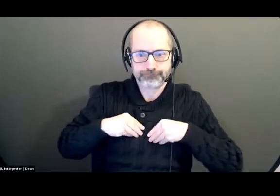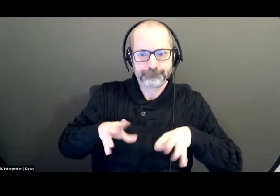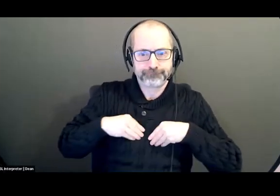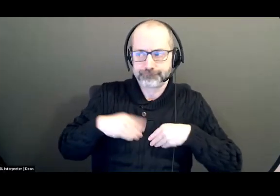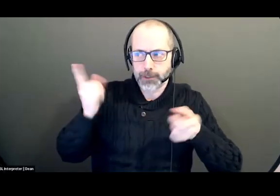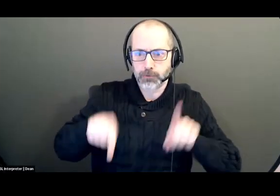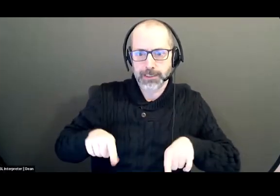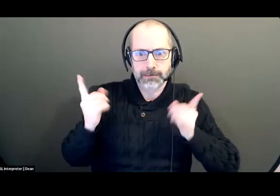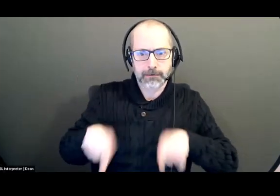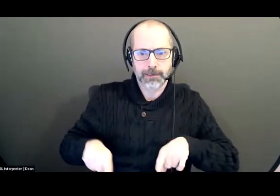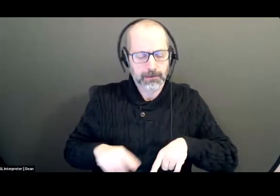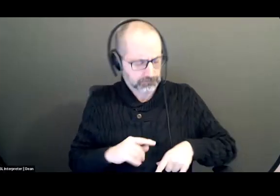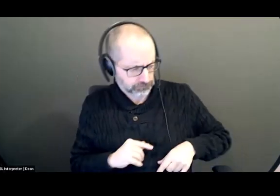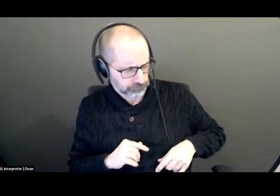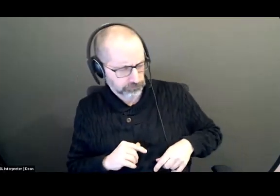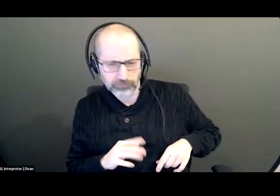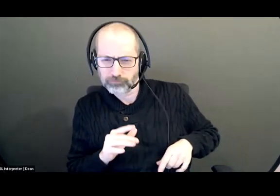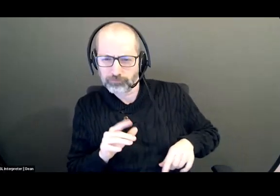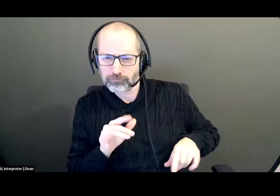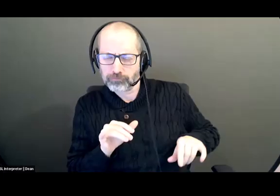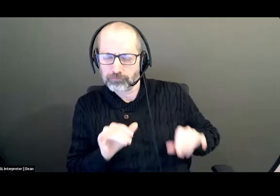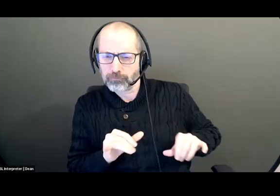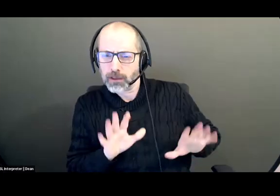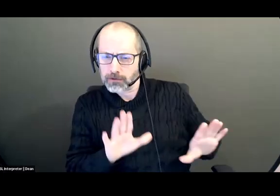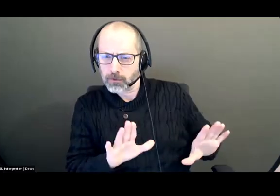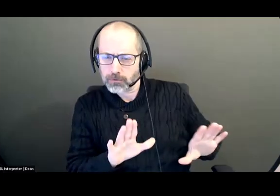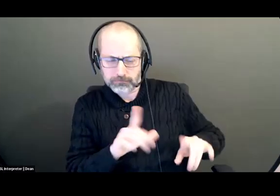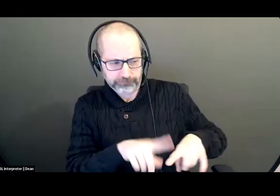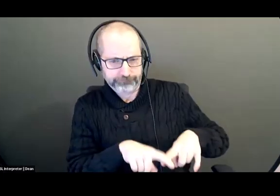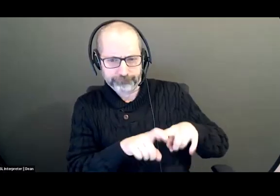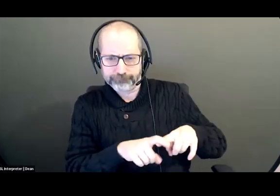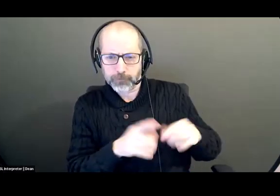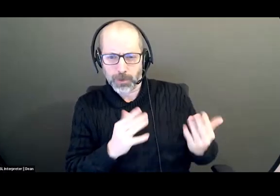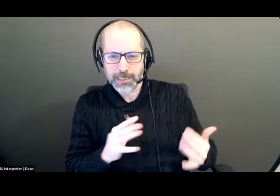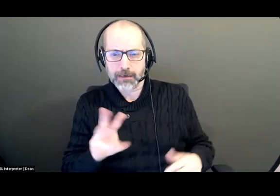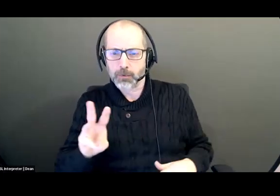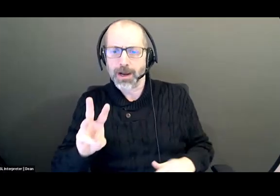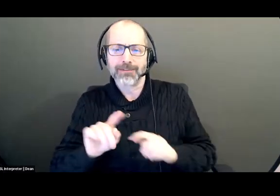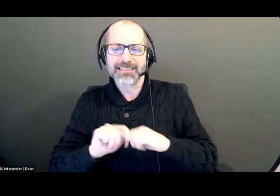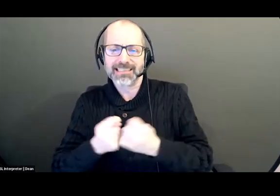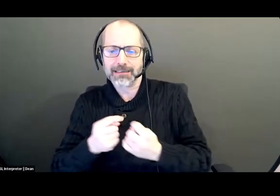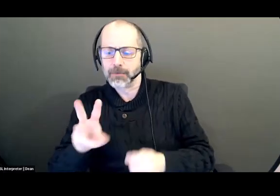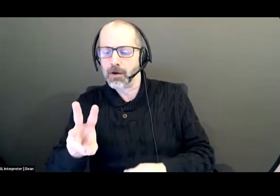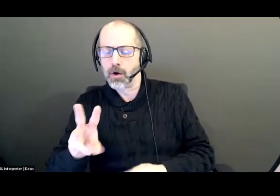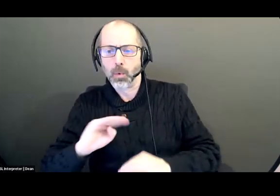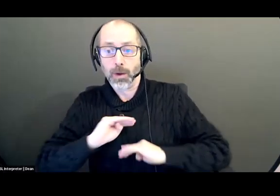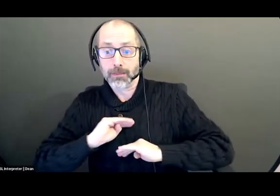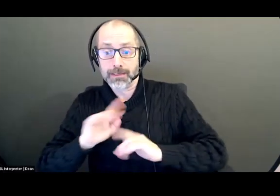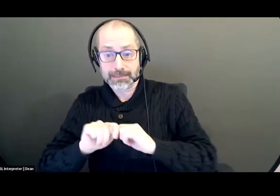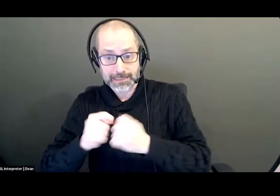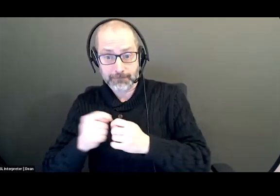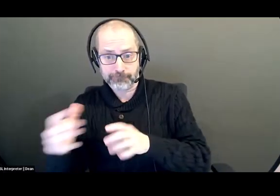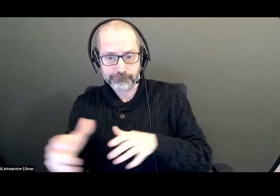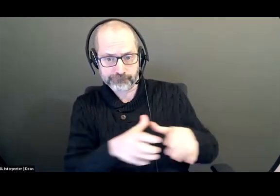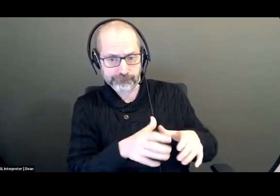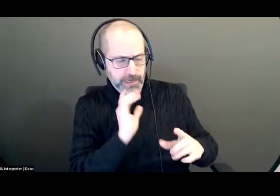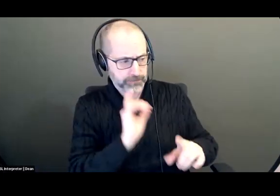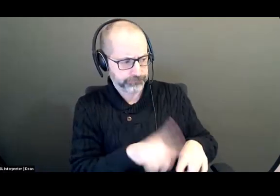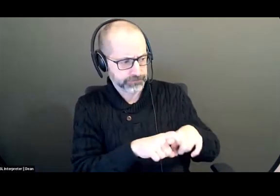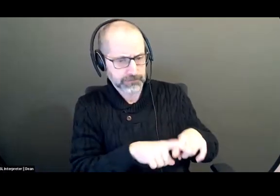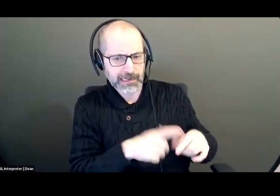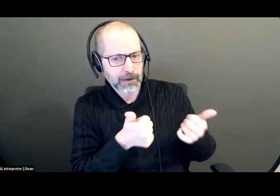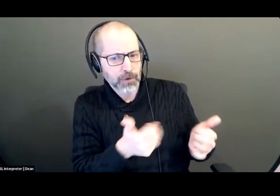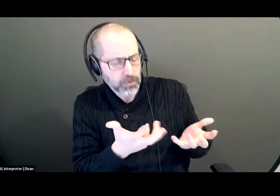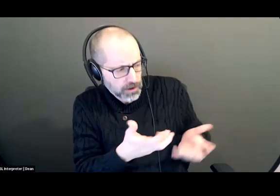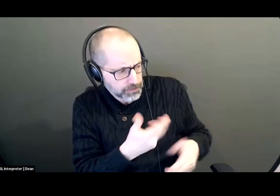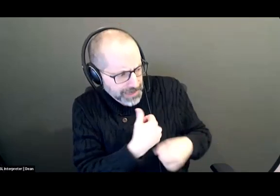rarely asked questions and would often quickly agree with whatever was being suggested. So instead of moving quickly through the conversation,